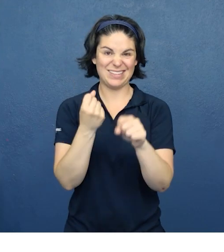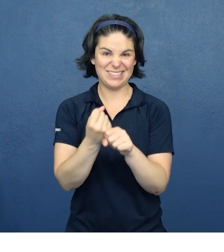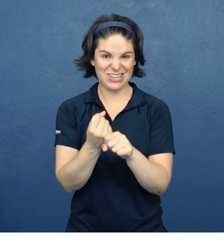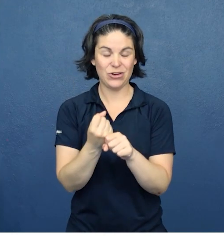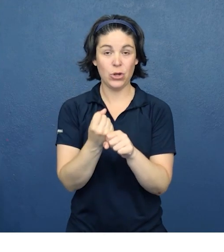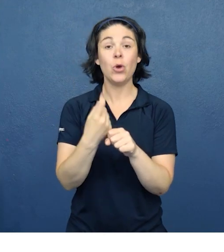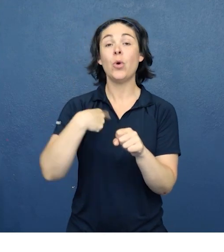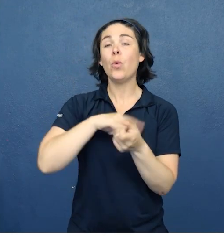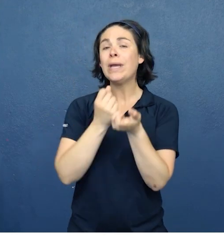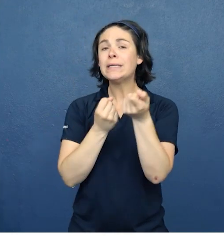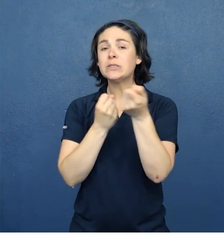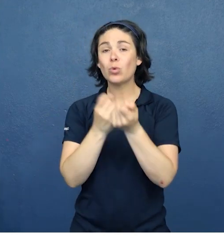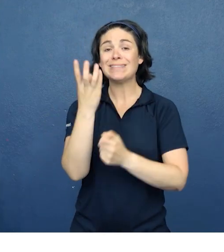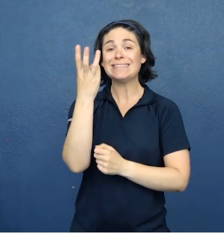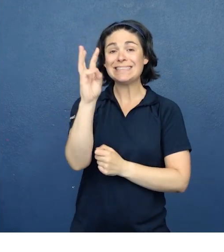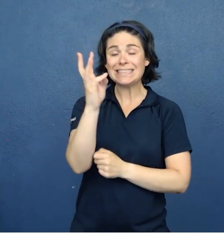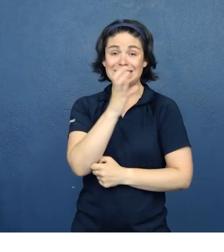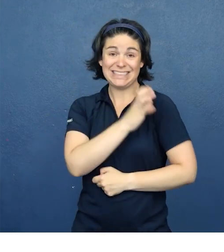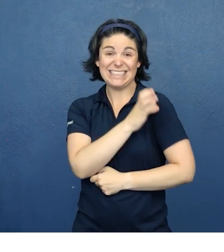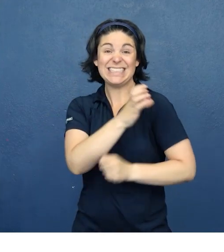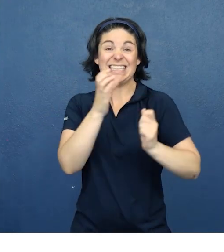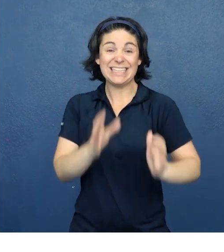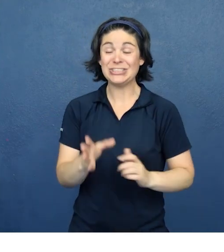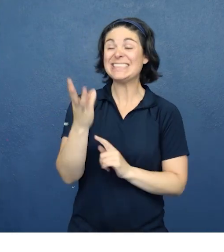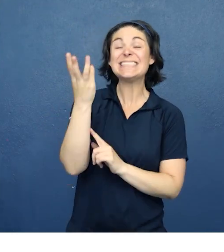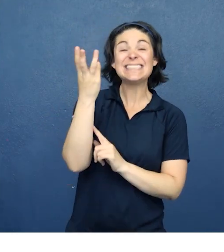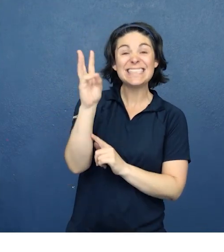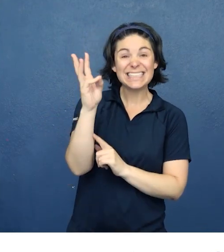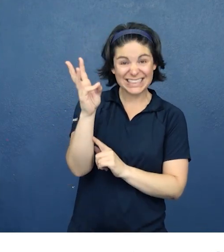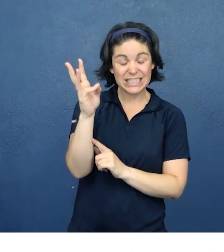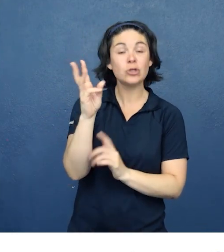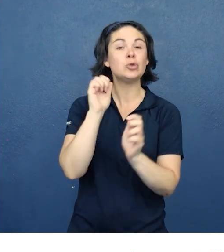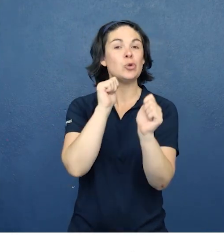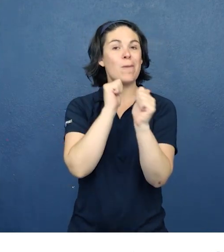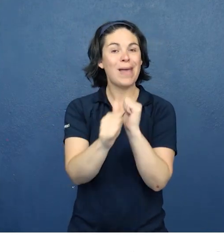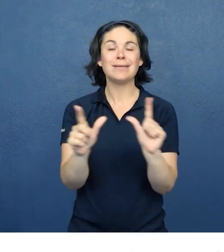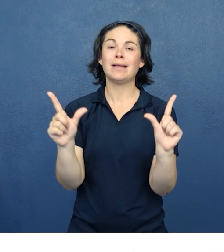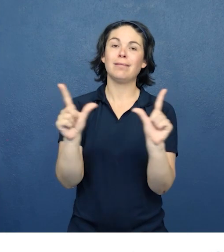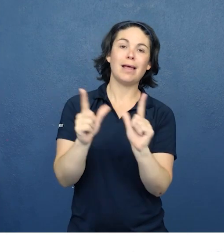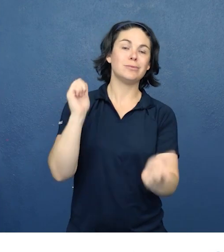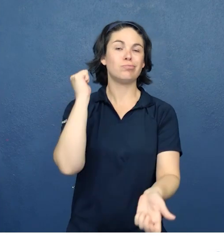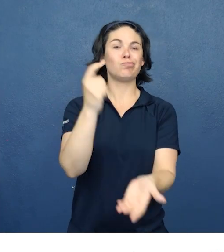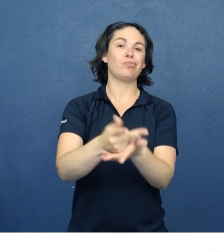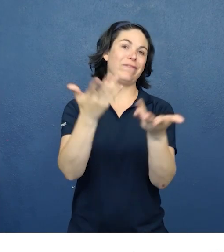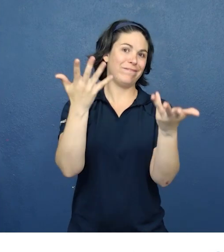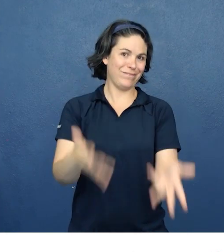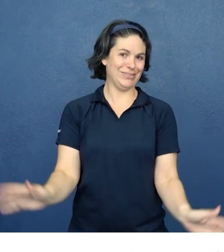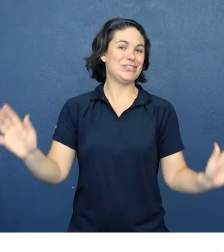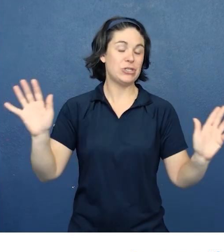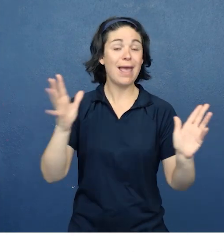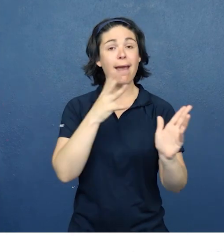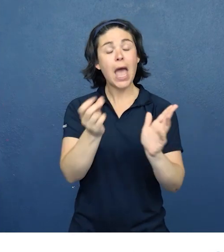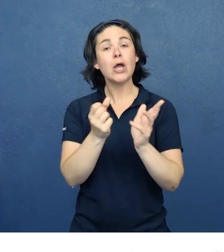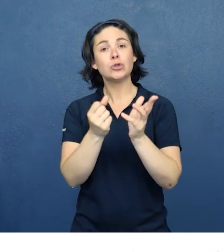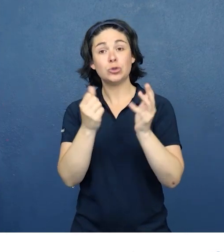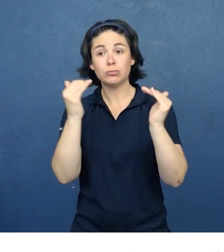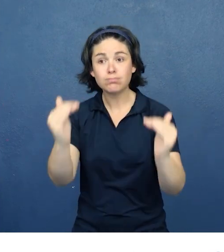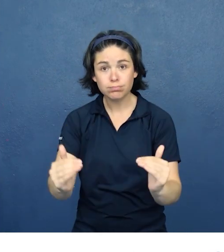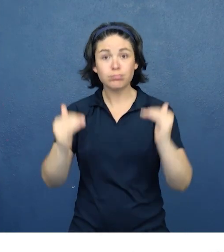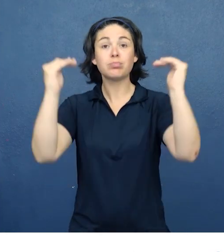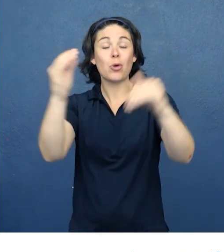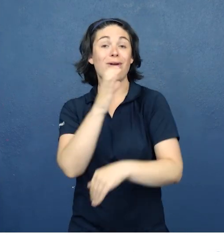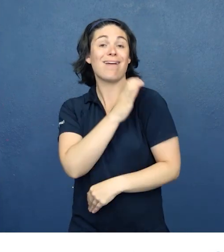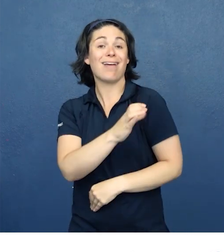year, CLASS supported 16 clinicians, that's right, 16, to pass their licensure exams and promote into